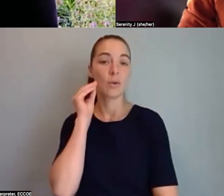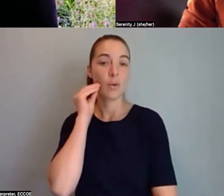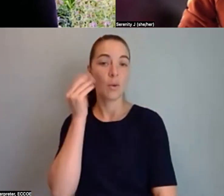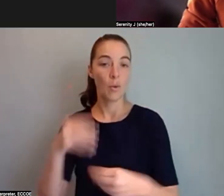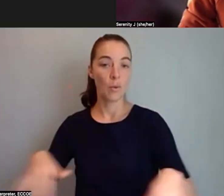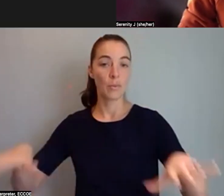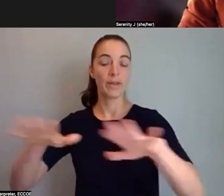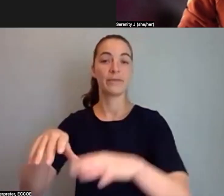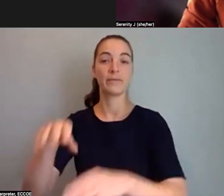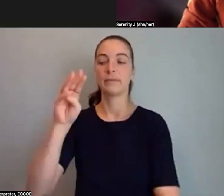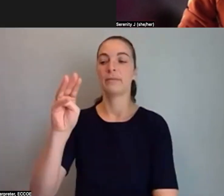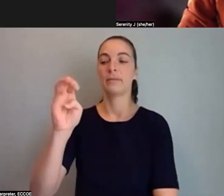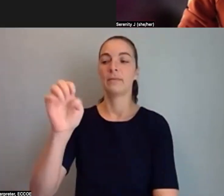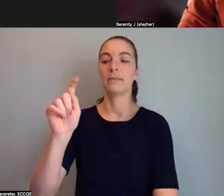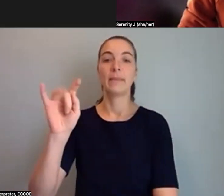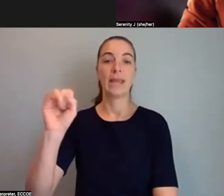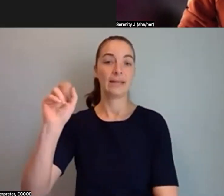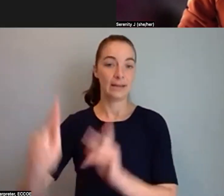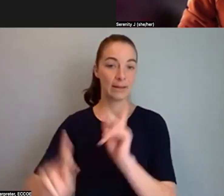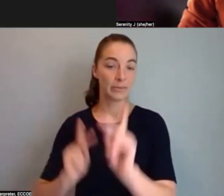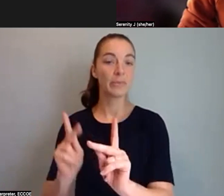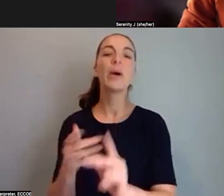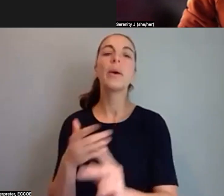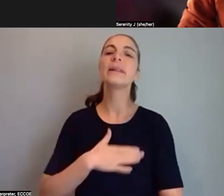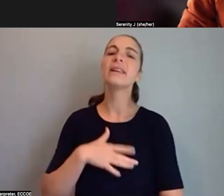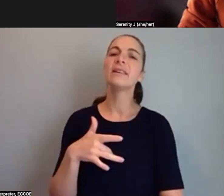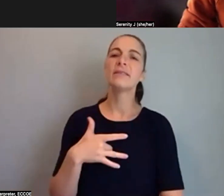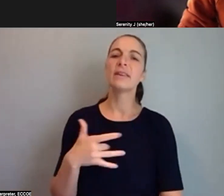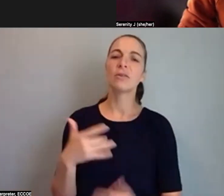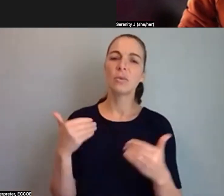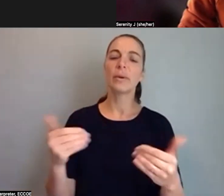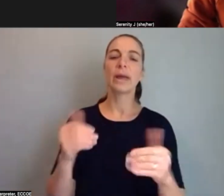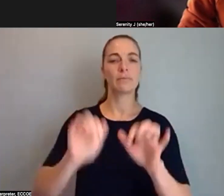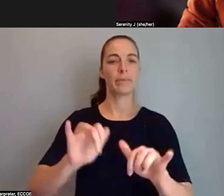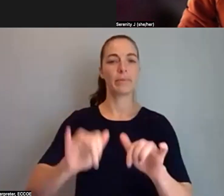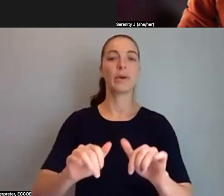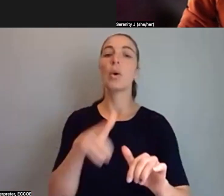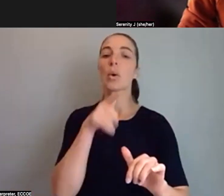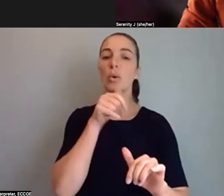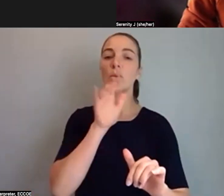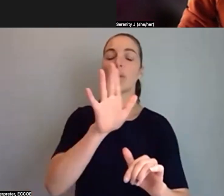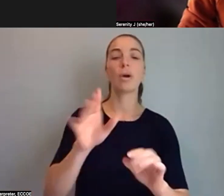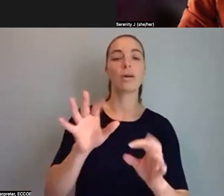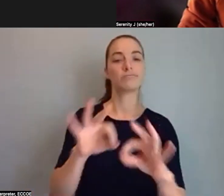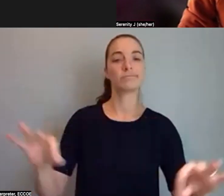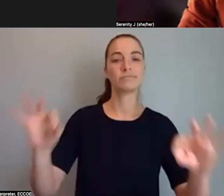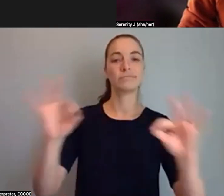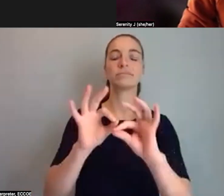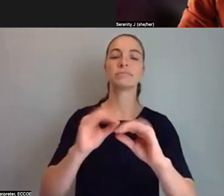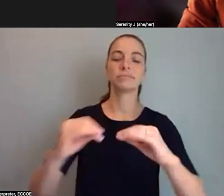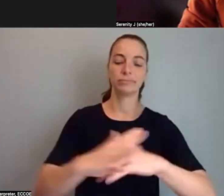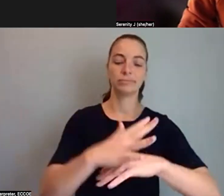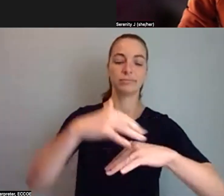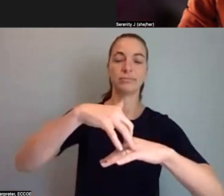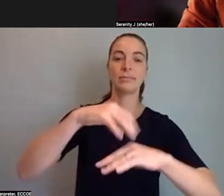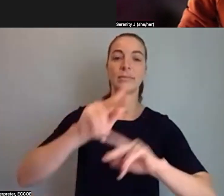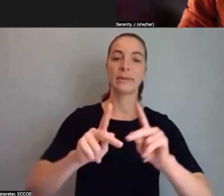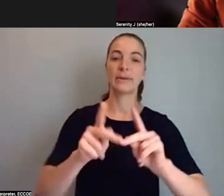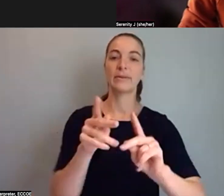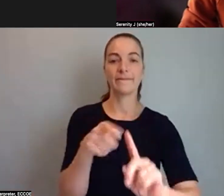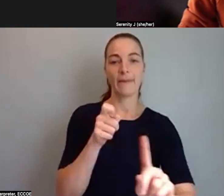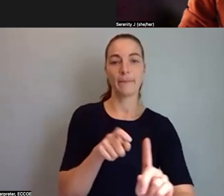whose lands you are joining us from today as a small gesture toward acknowledging the ongoing processes of both settler colonial